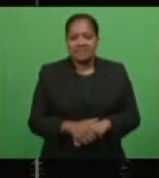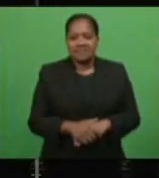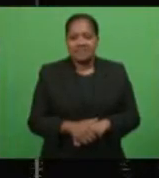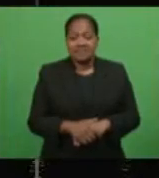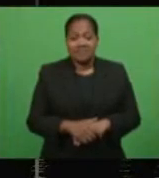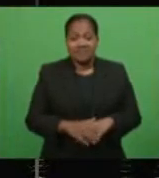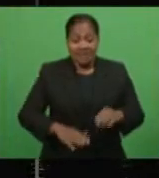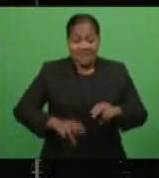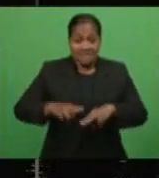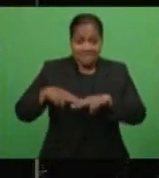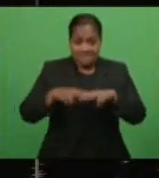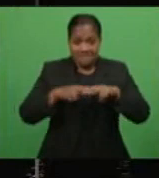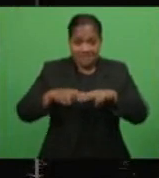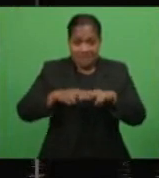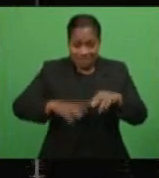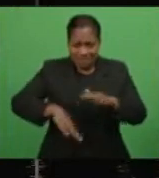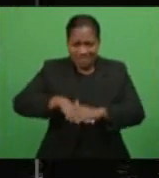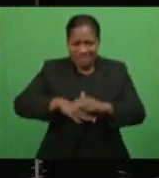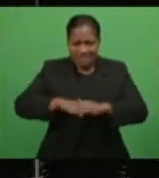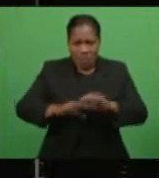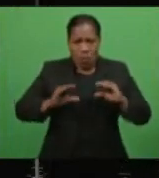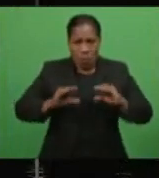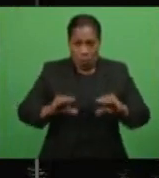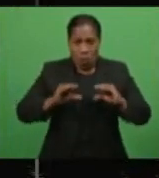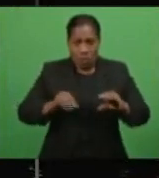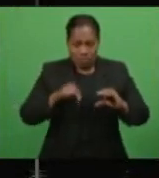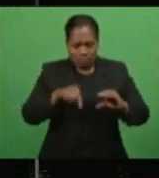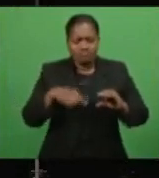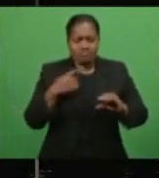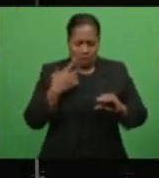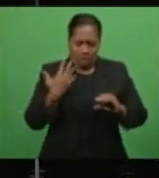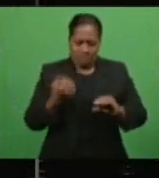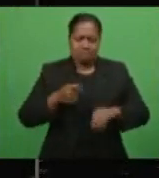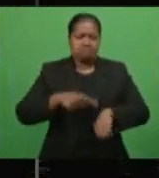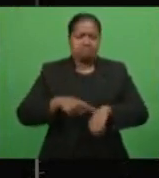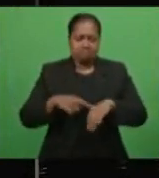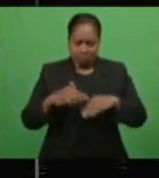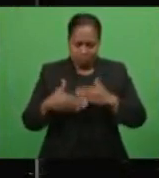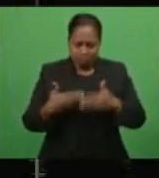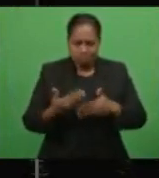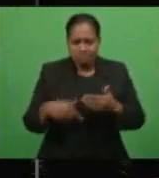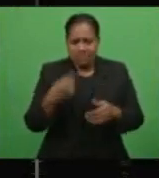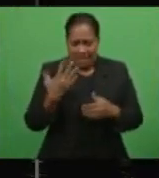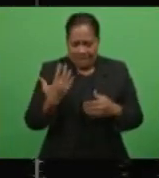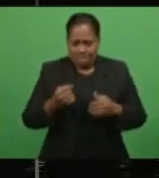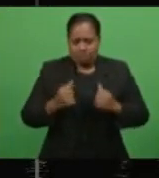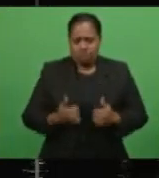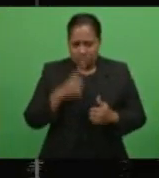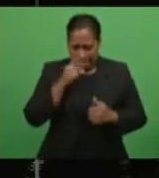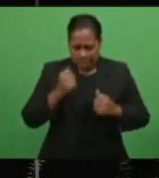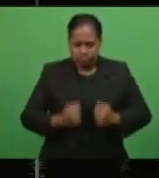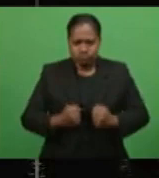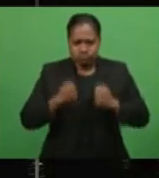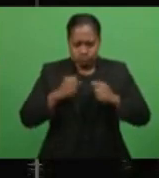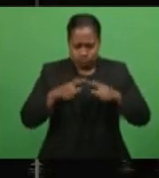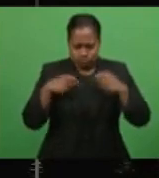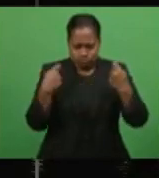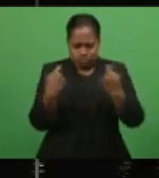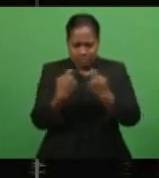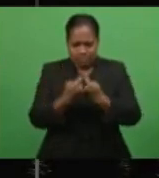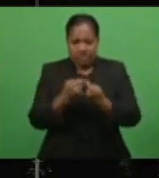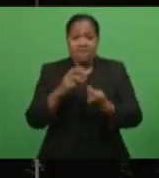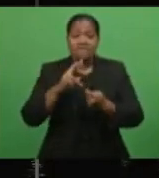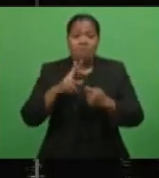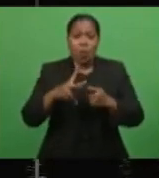Fiji football head coach Fleming Seretslev has ample time now to build a strong team for the Oceania Football Confederation Cup.